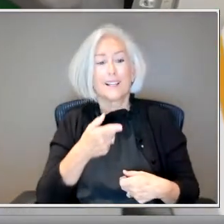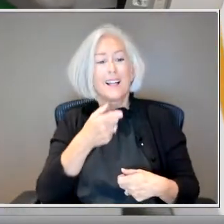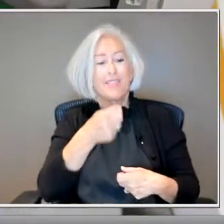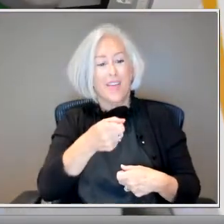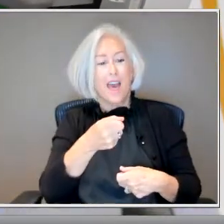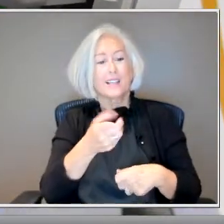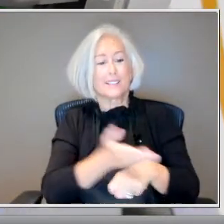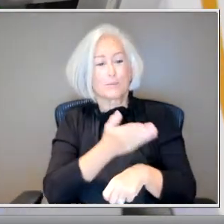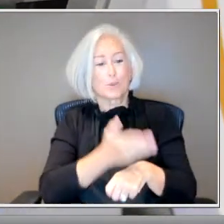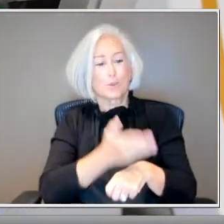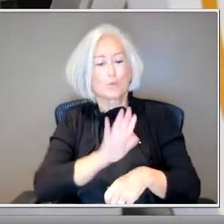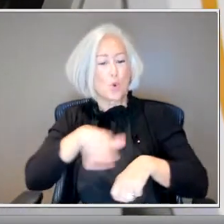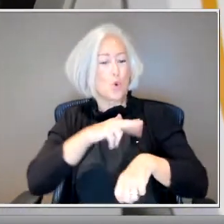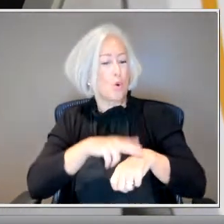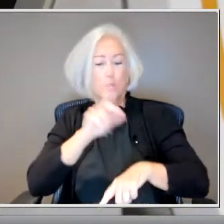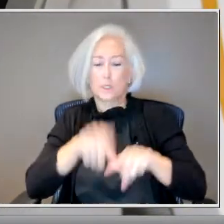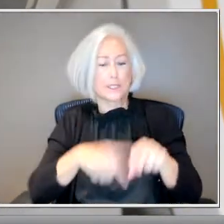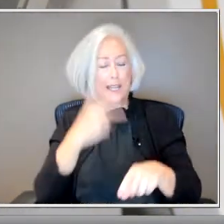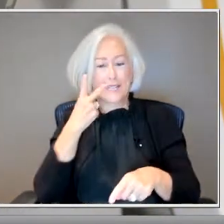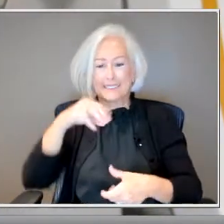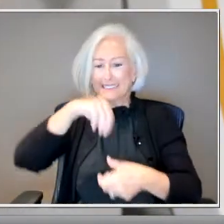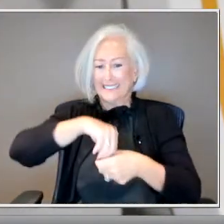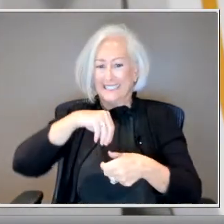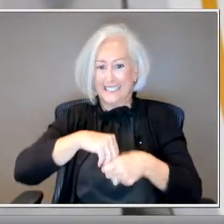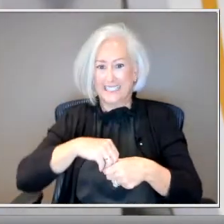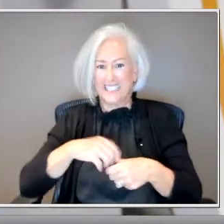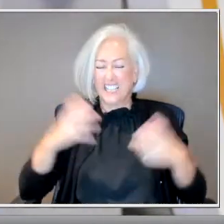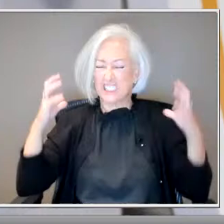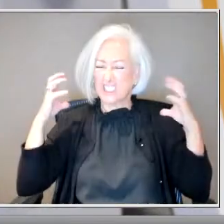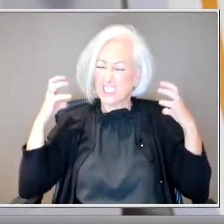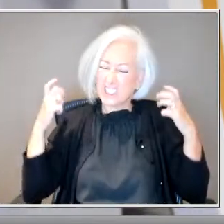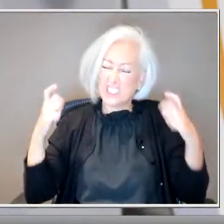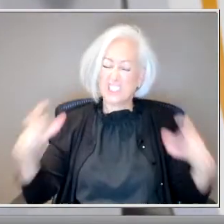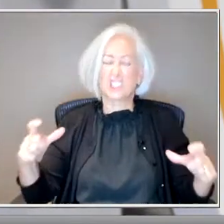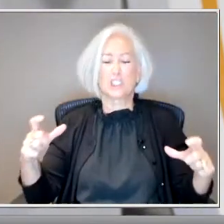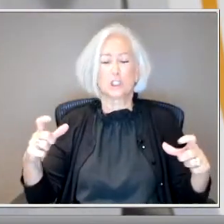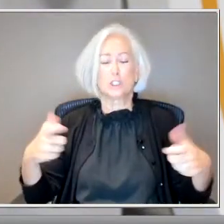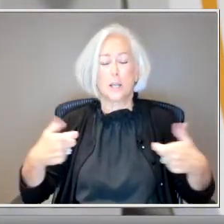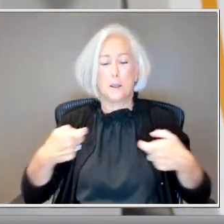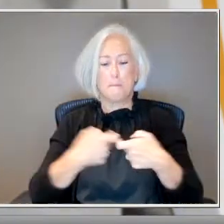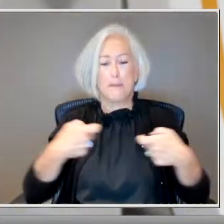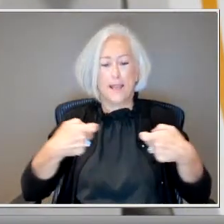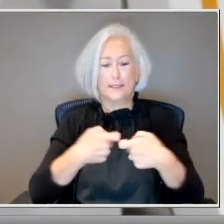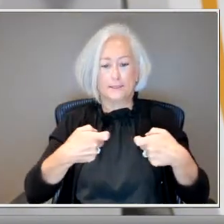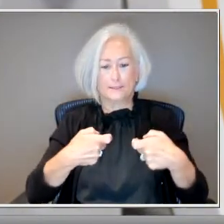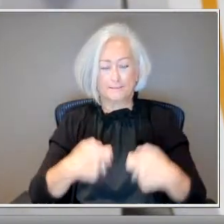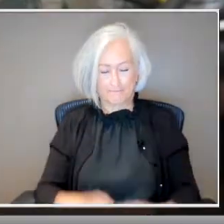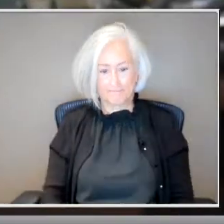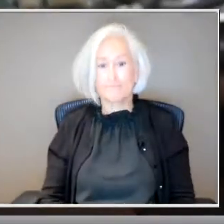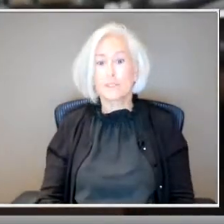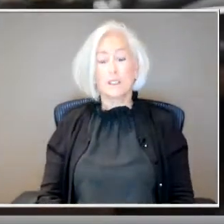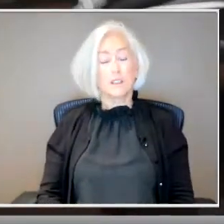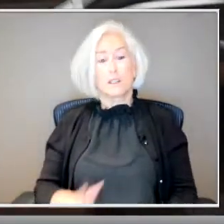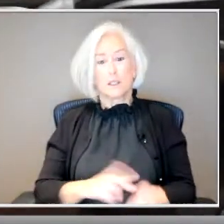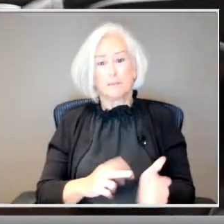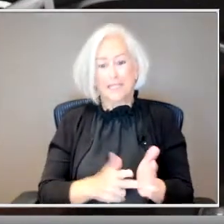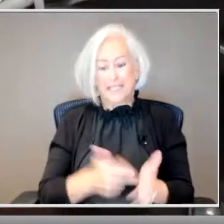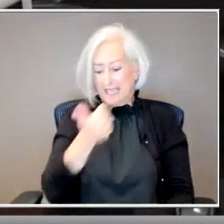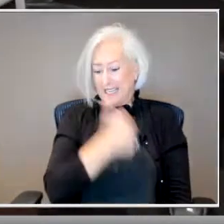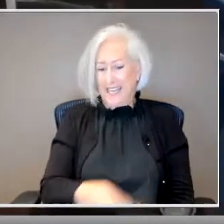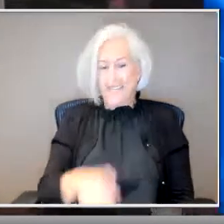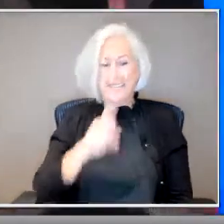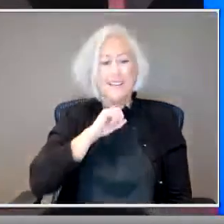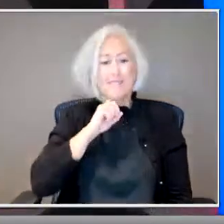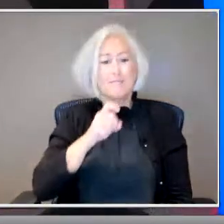magnets. So it's huge. They're huge. They're huge. So obviously everybody has to take off anything metal when you're in there.